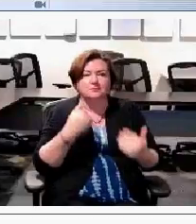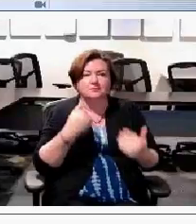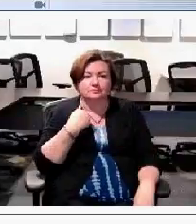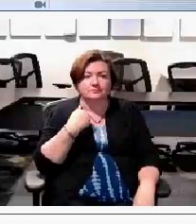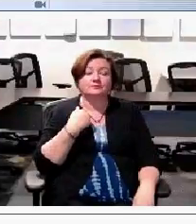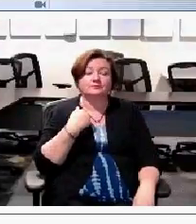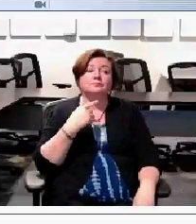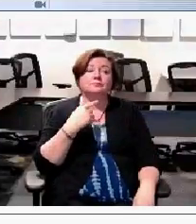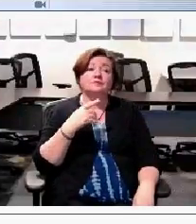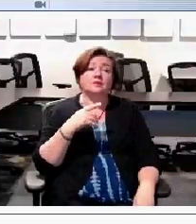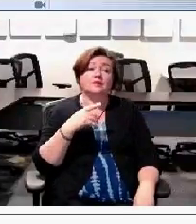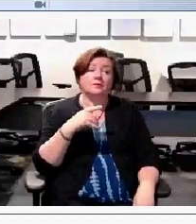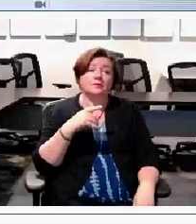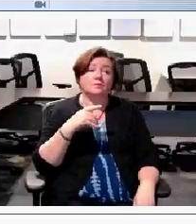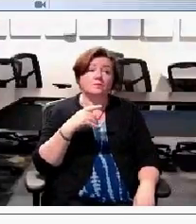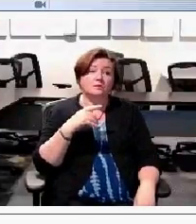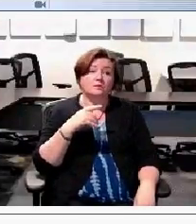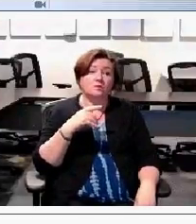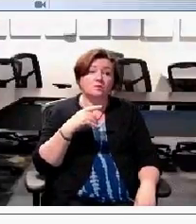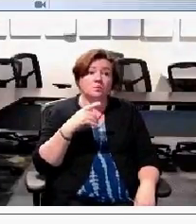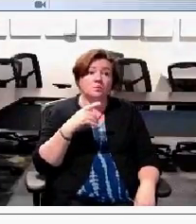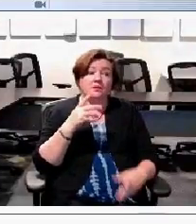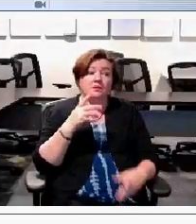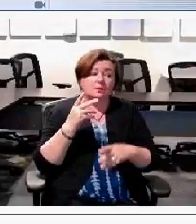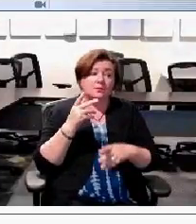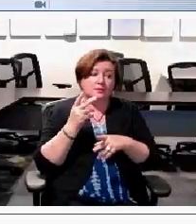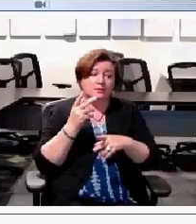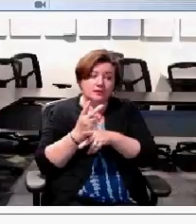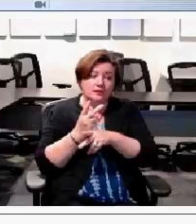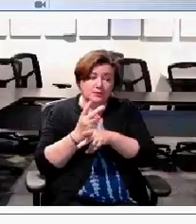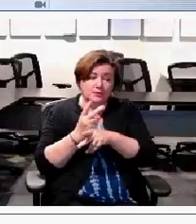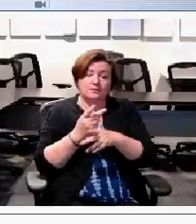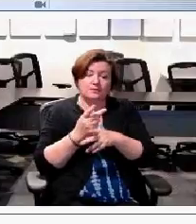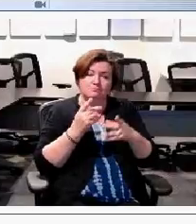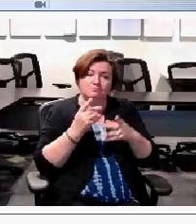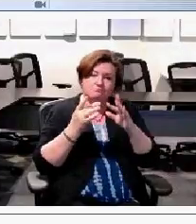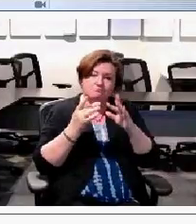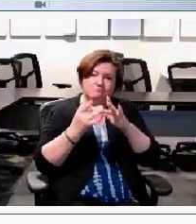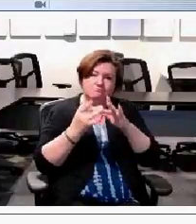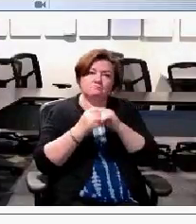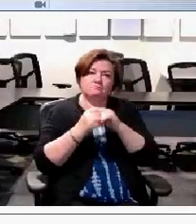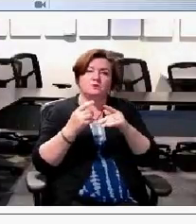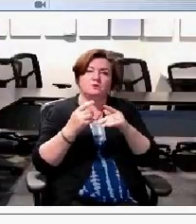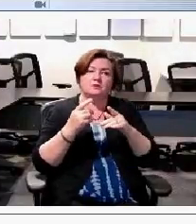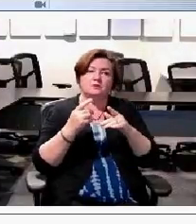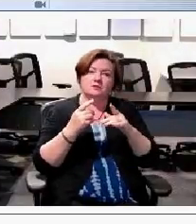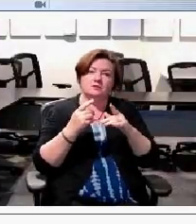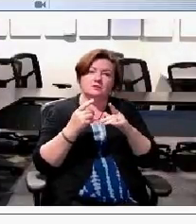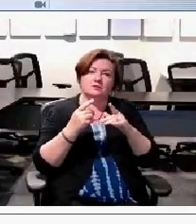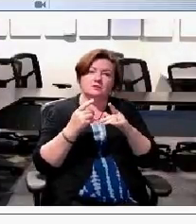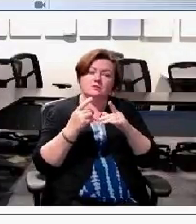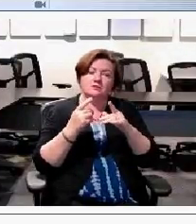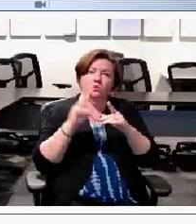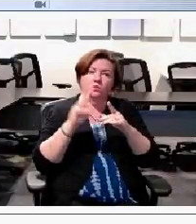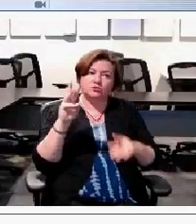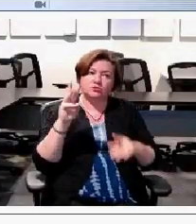Emphasis, we really like to keep up to date with the latest research, and we do have a close relationship with the Western Canadian